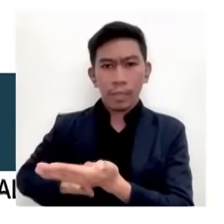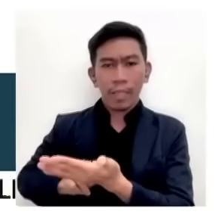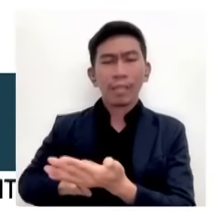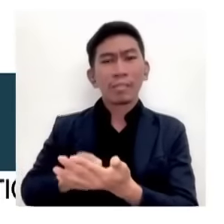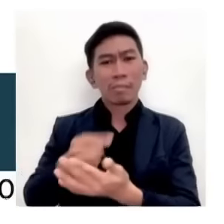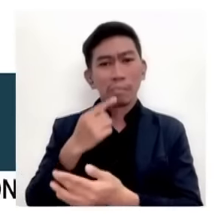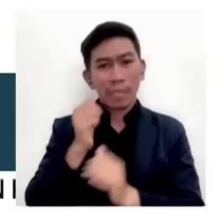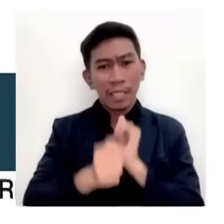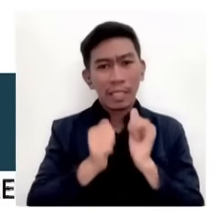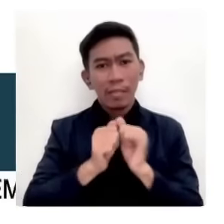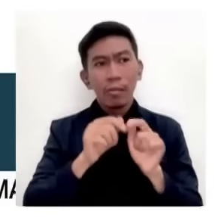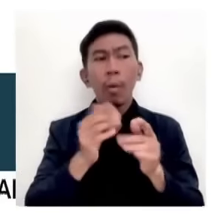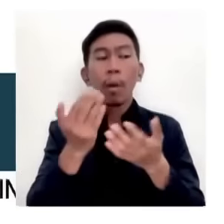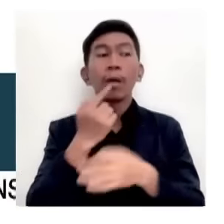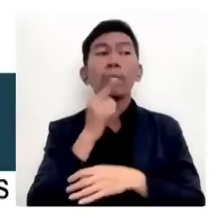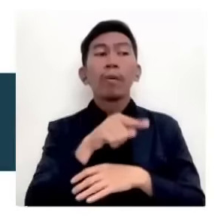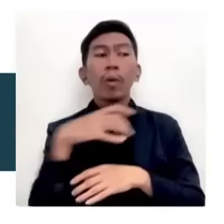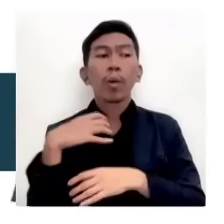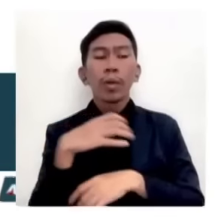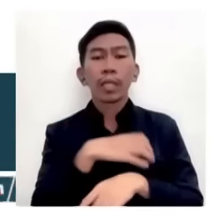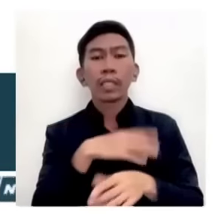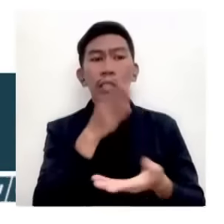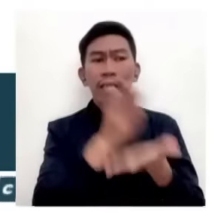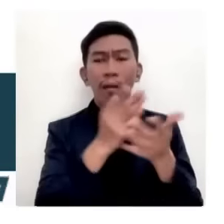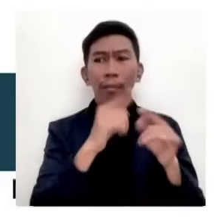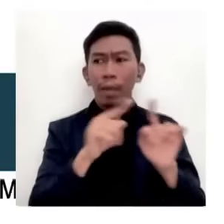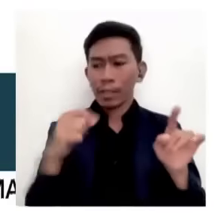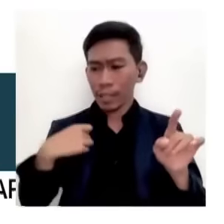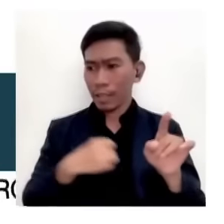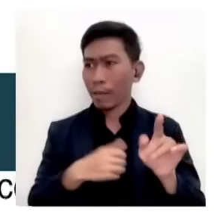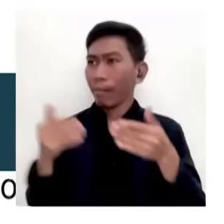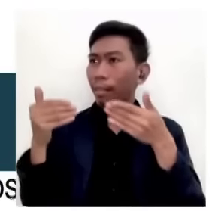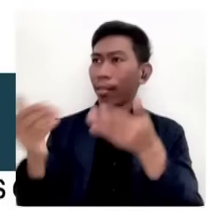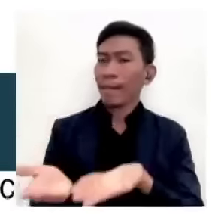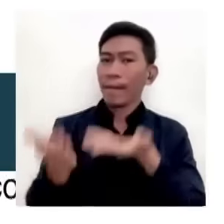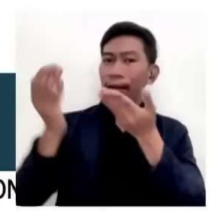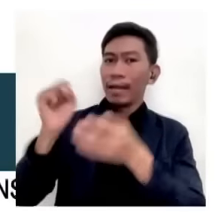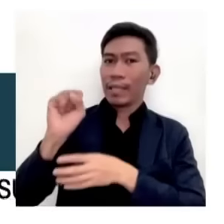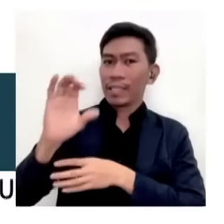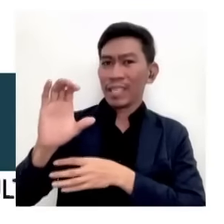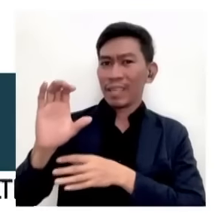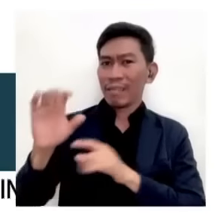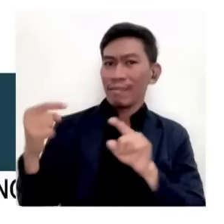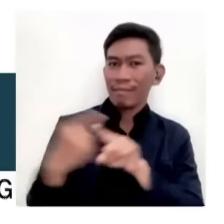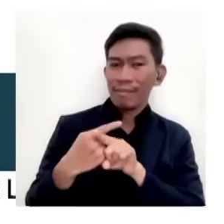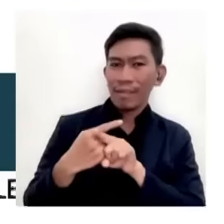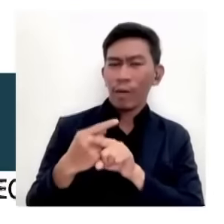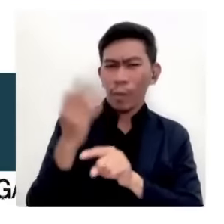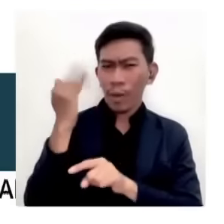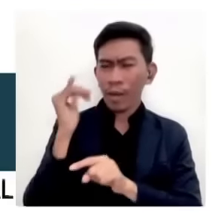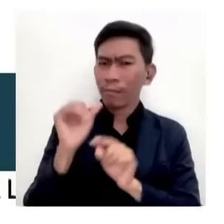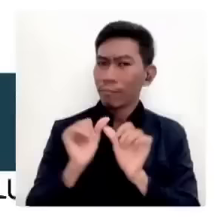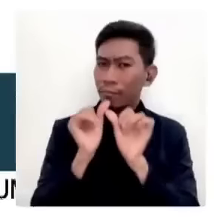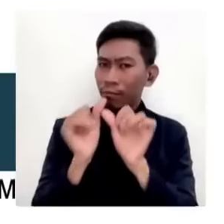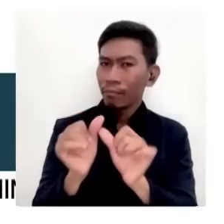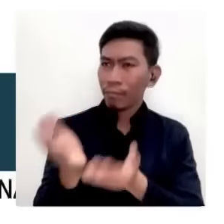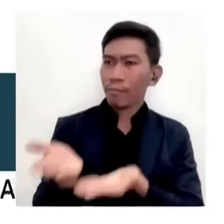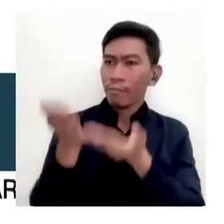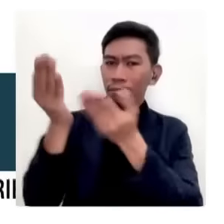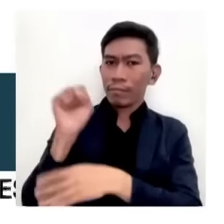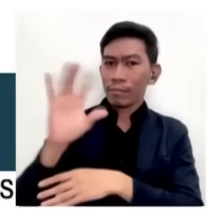questioning the constitutionality of it. Why will you still go through that process, given that you're